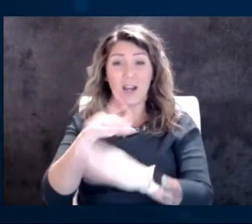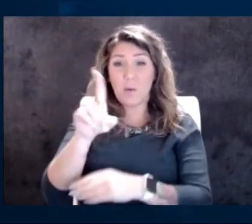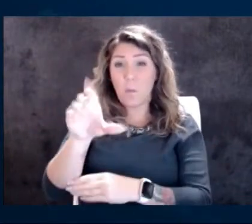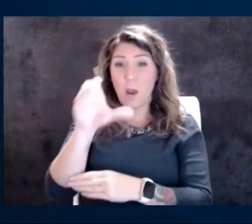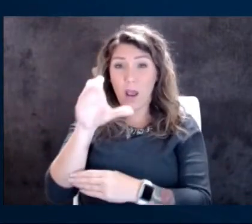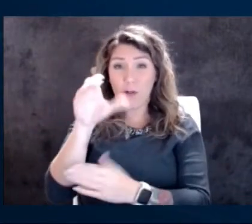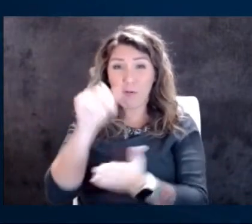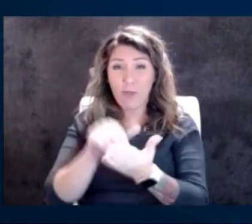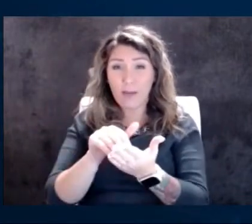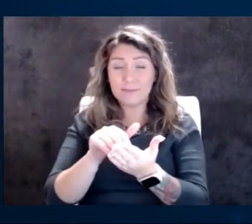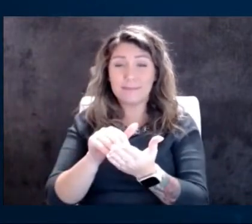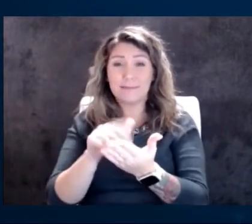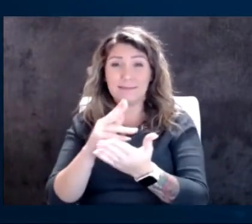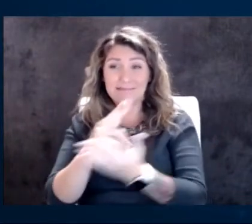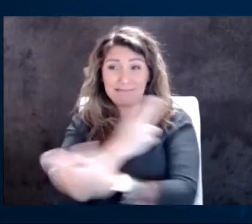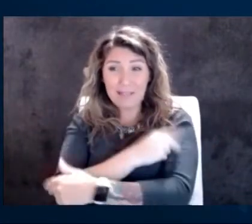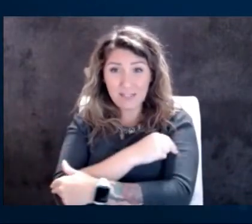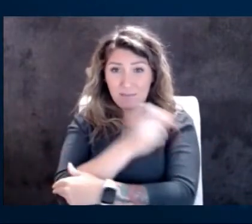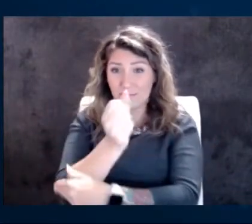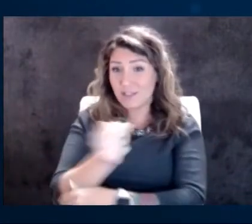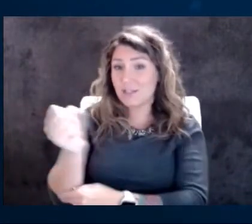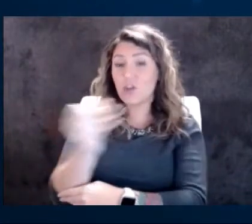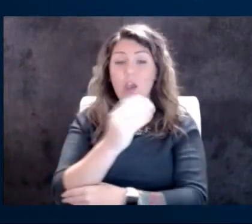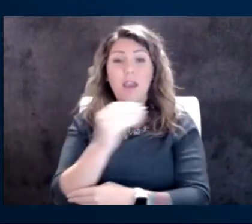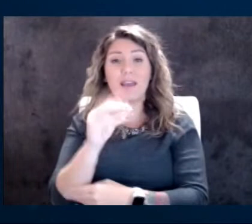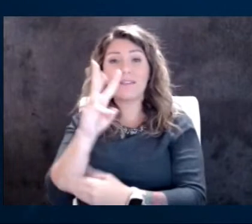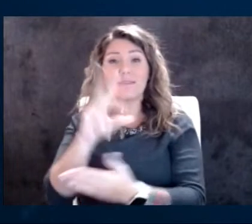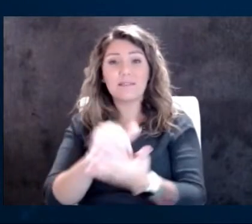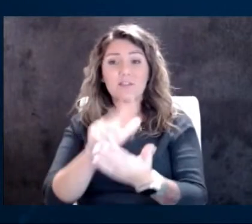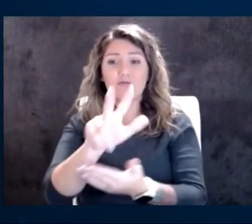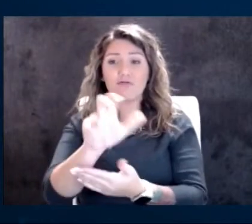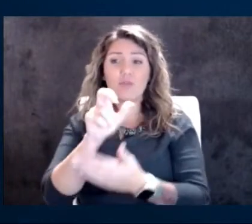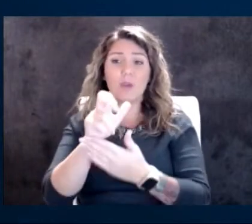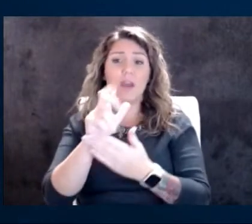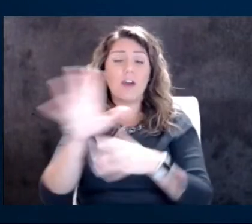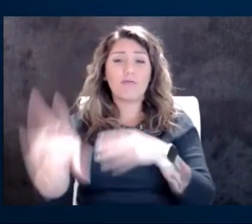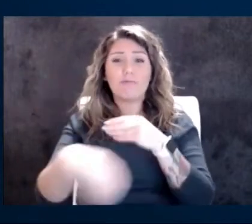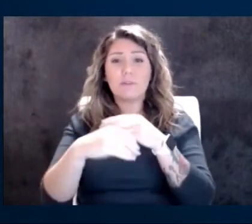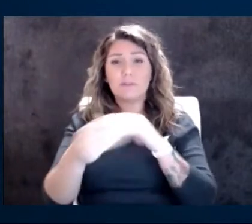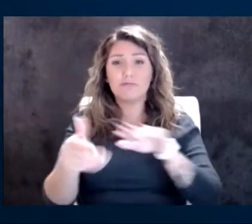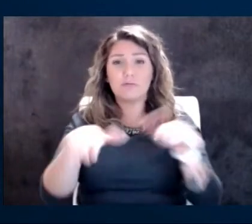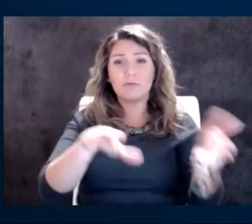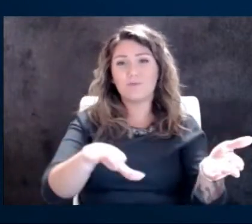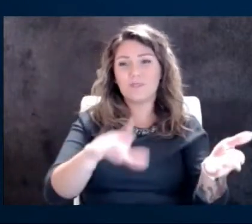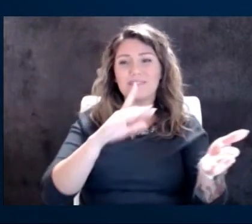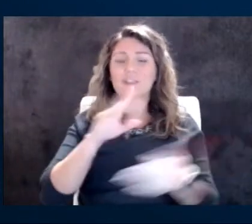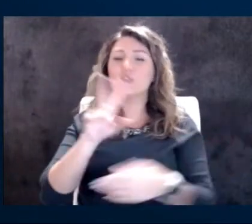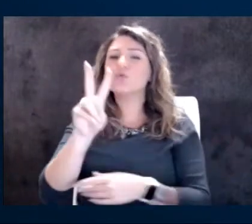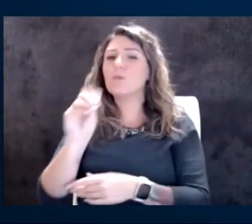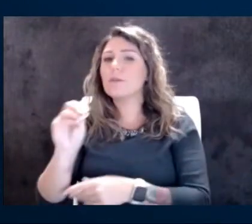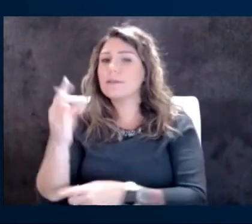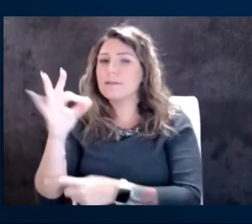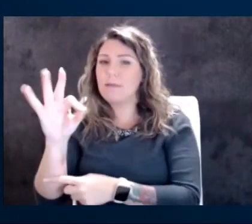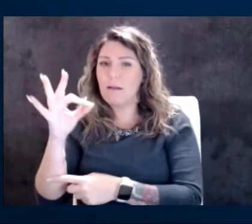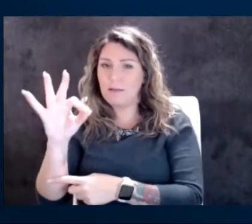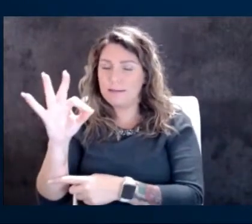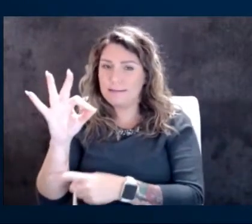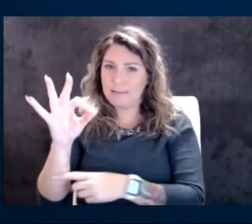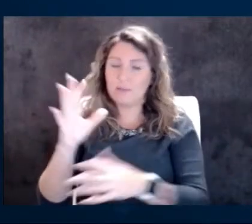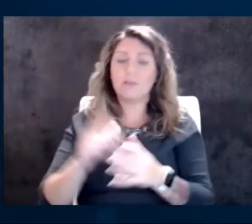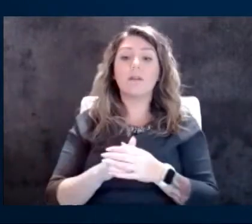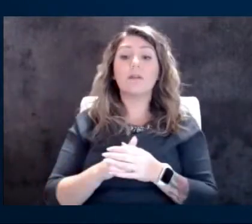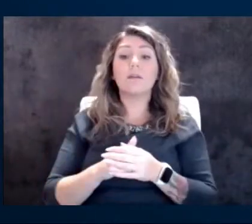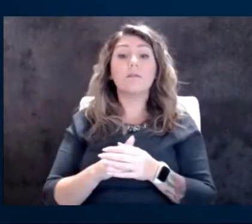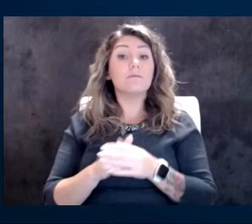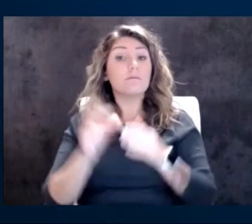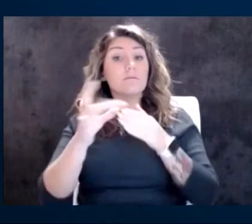and 6,300 additional deaths in 2019, our last really significant flu year. Leading by example is one way to